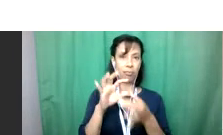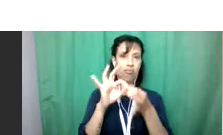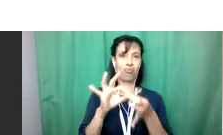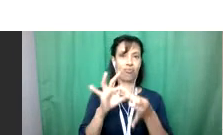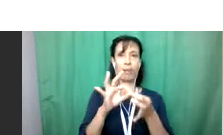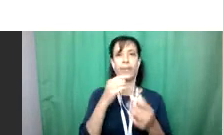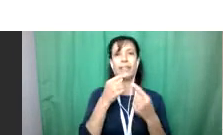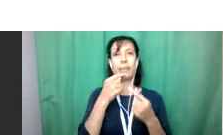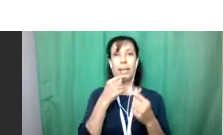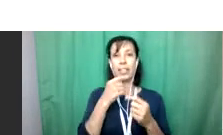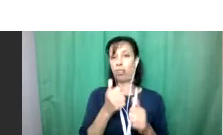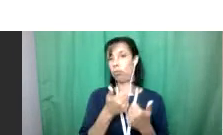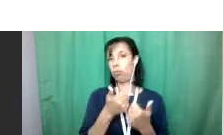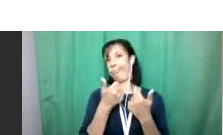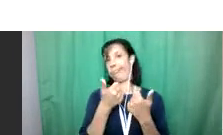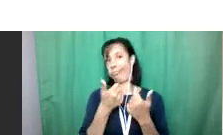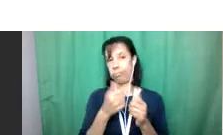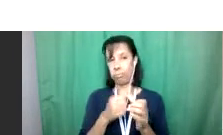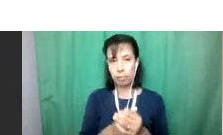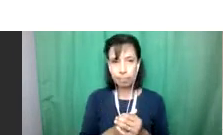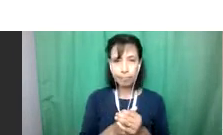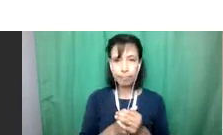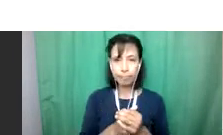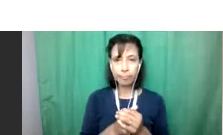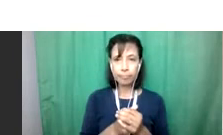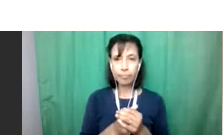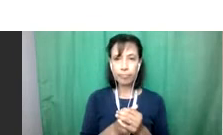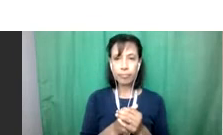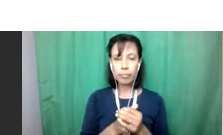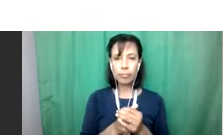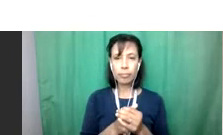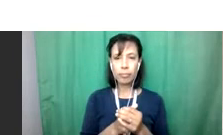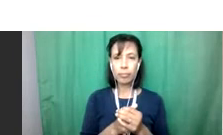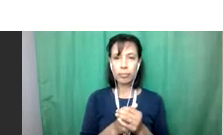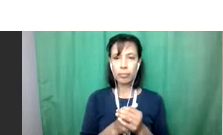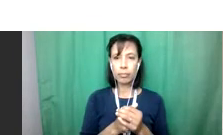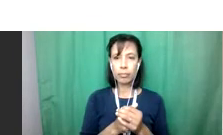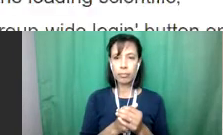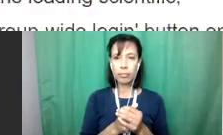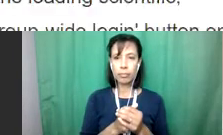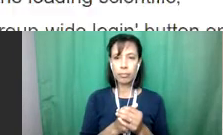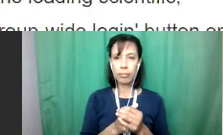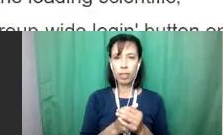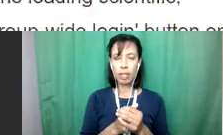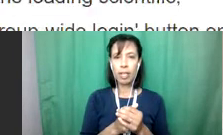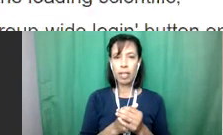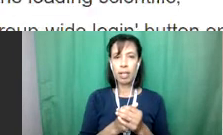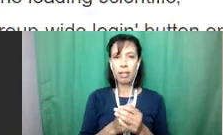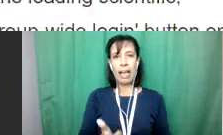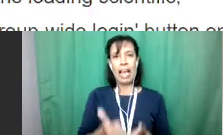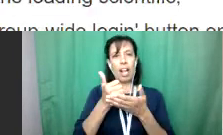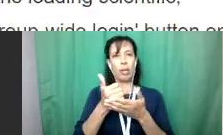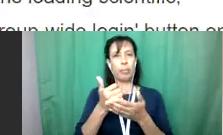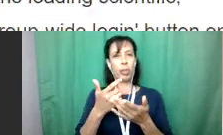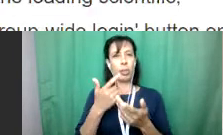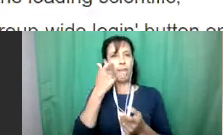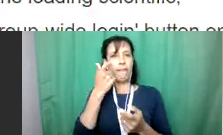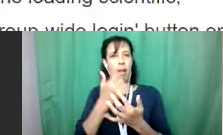and building up a range of literature to back up your literature review.